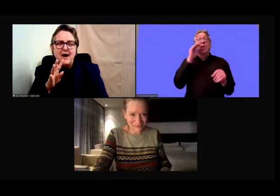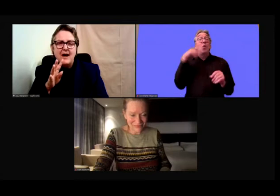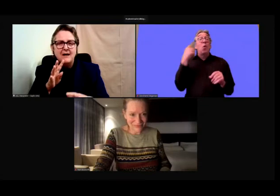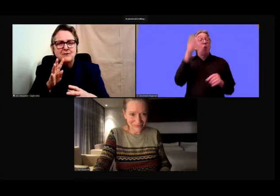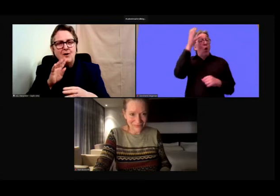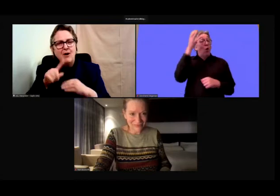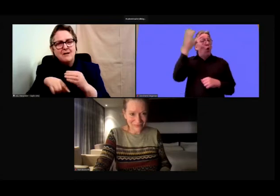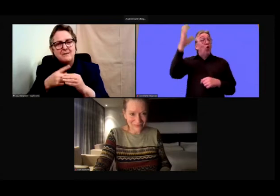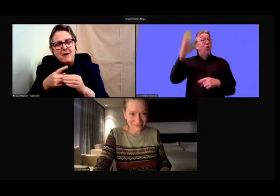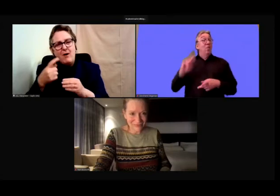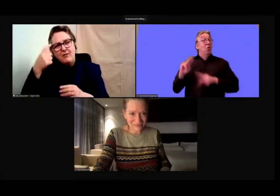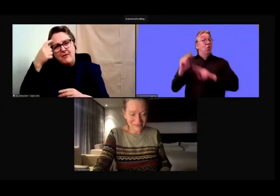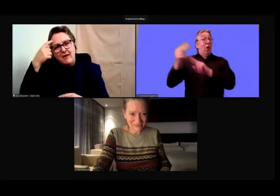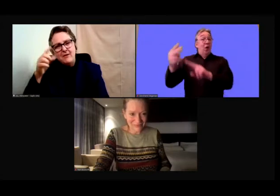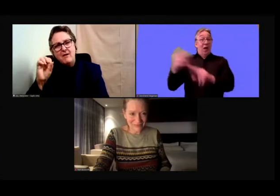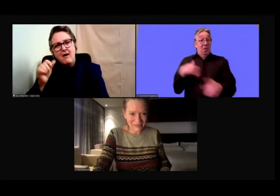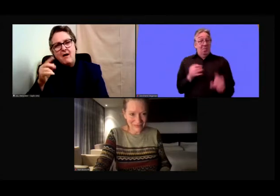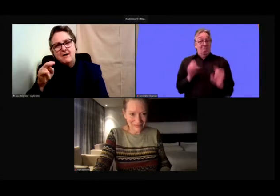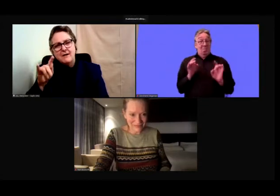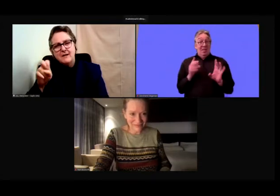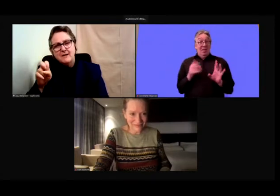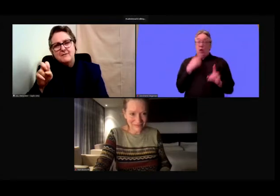over a few years.